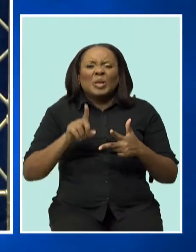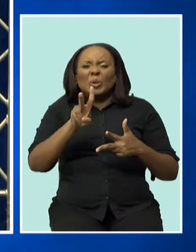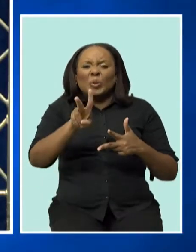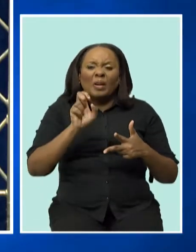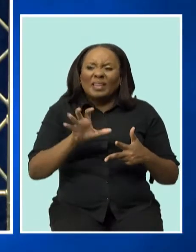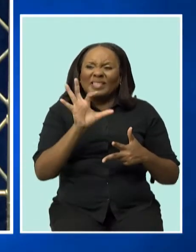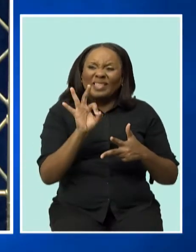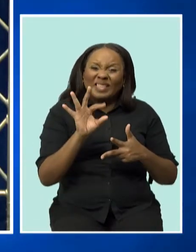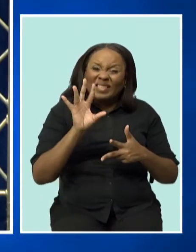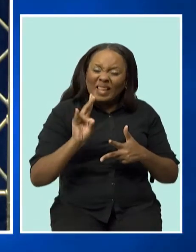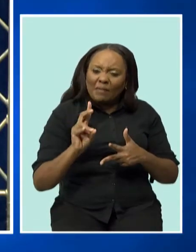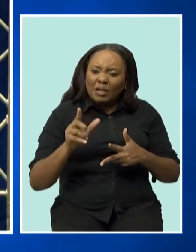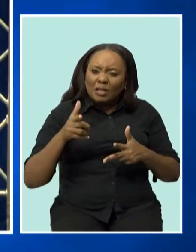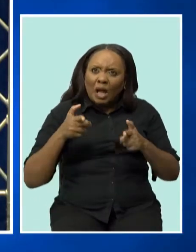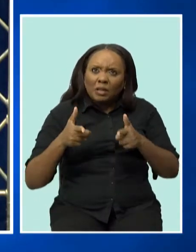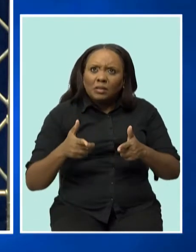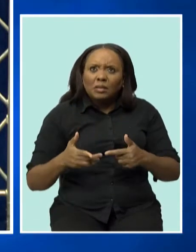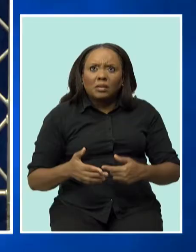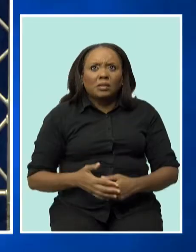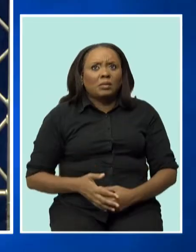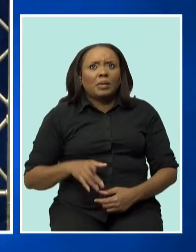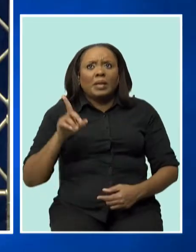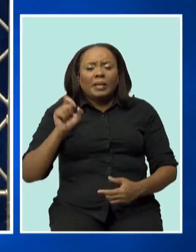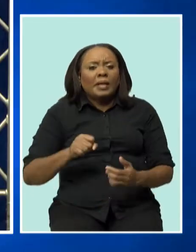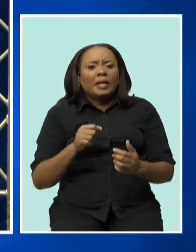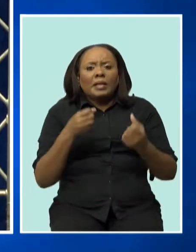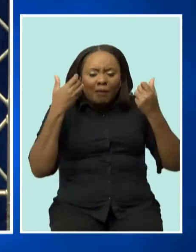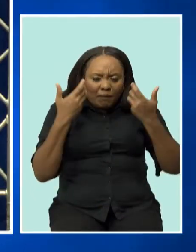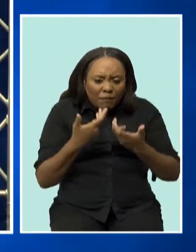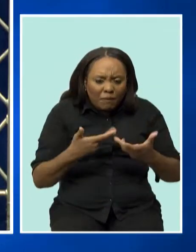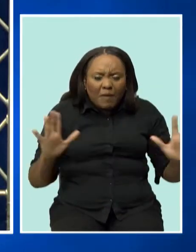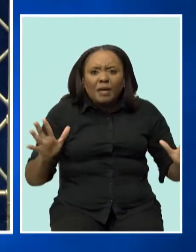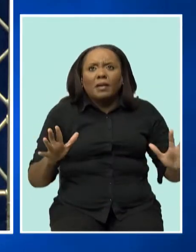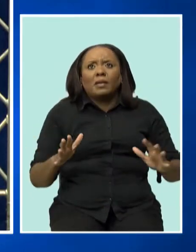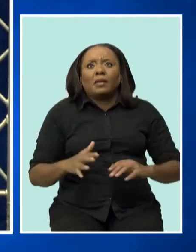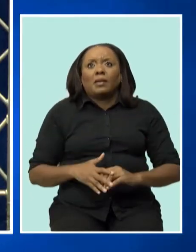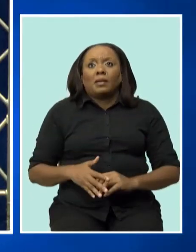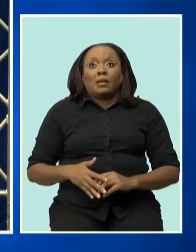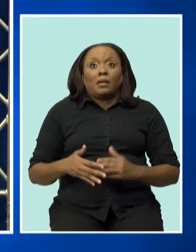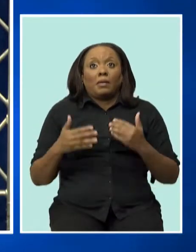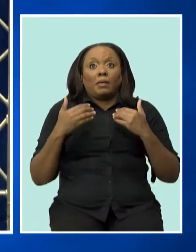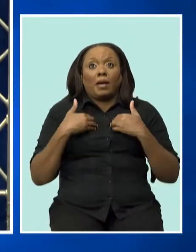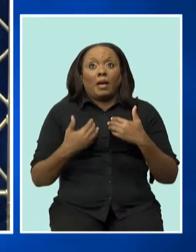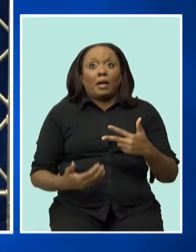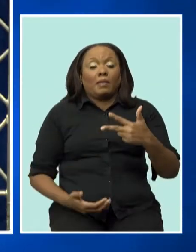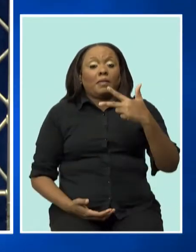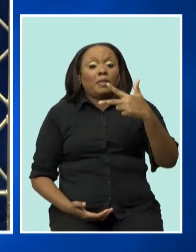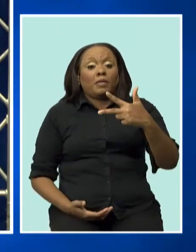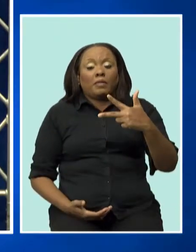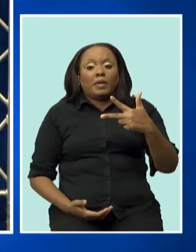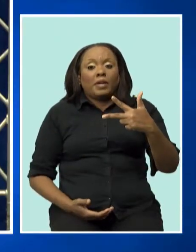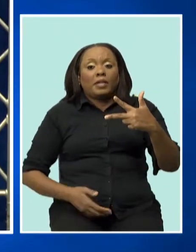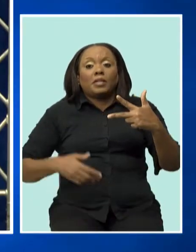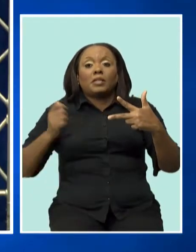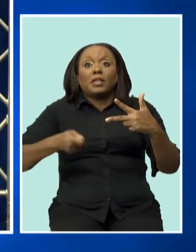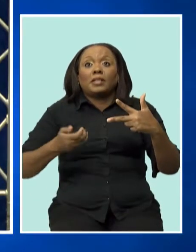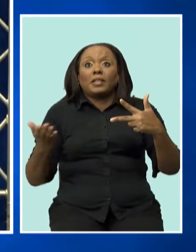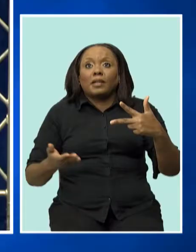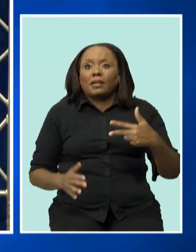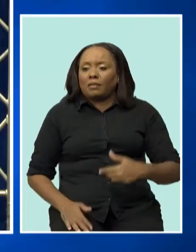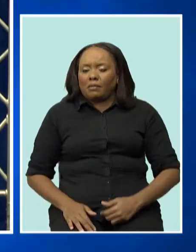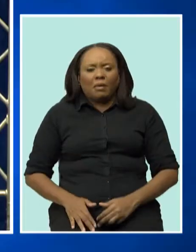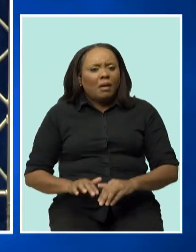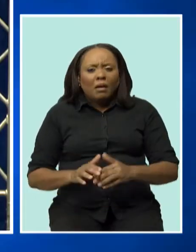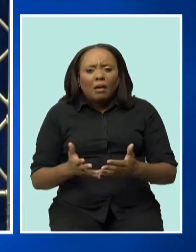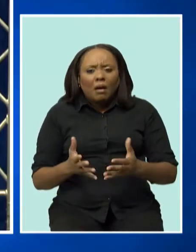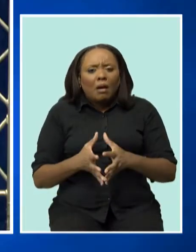of our books. Judge Birch and Graves, how long you want?